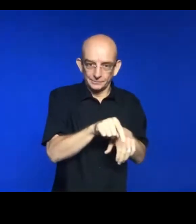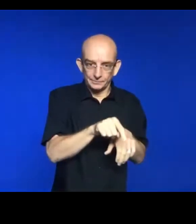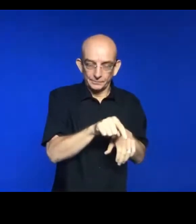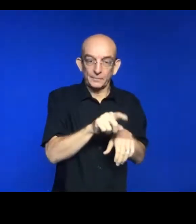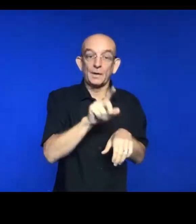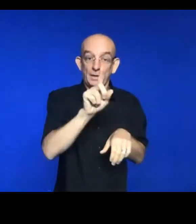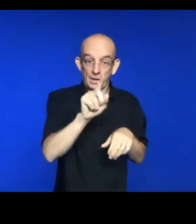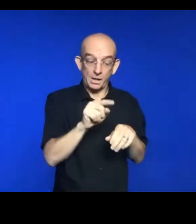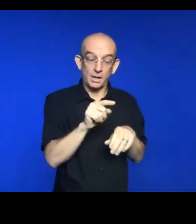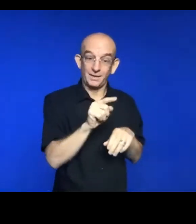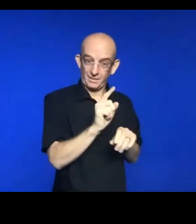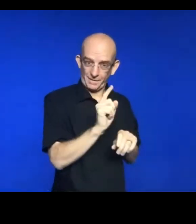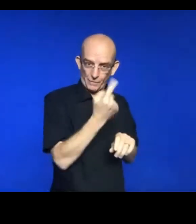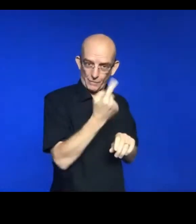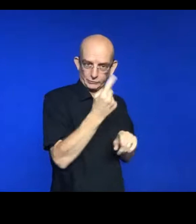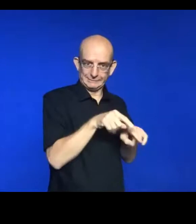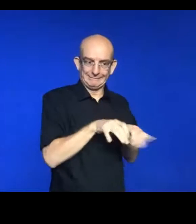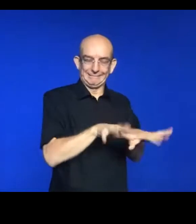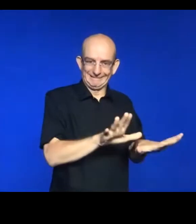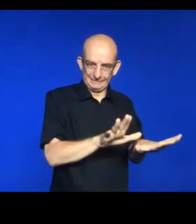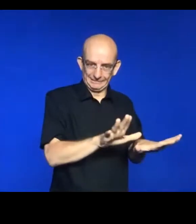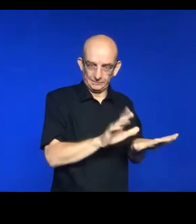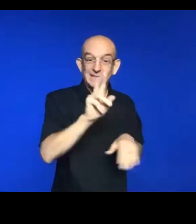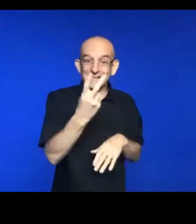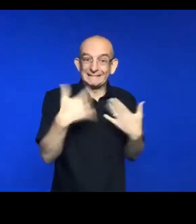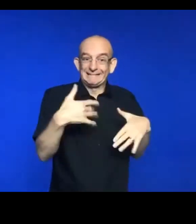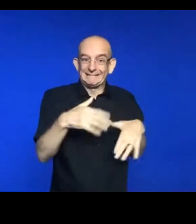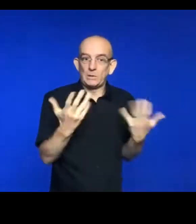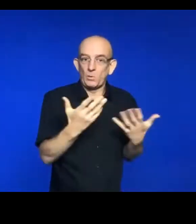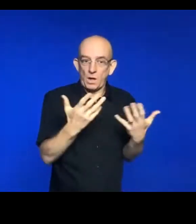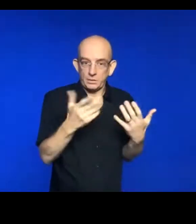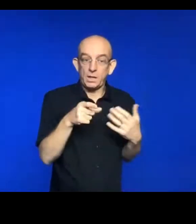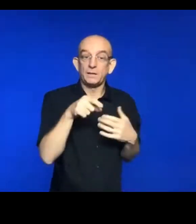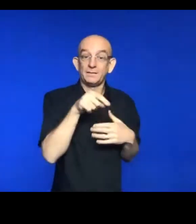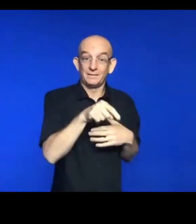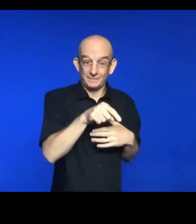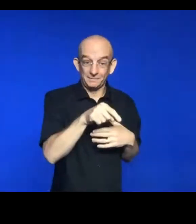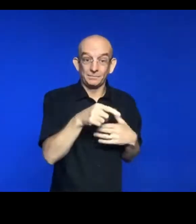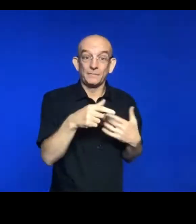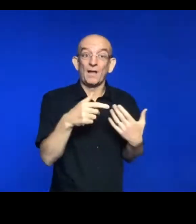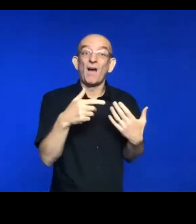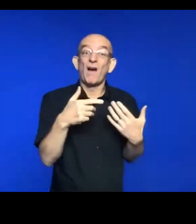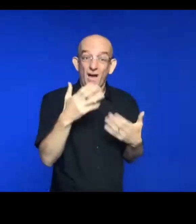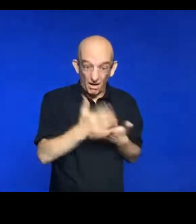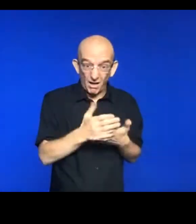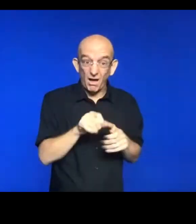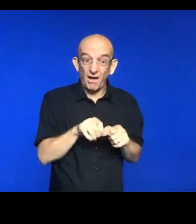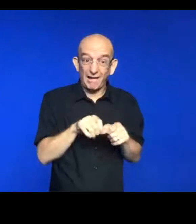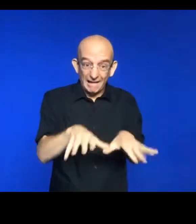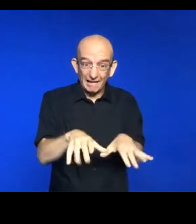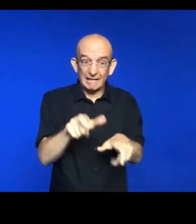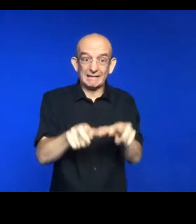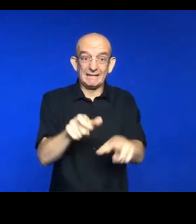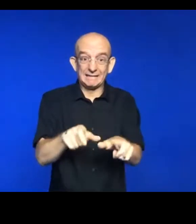developing severe symptoms or severe cases of COVID-19 and an increased risk of dying associated